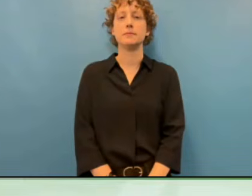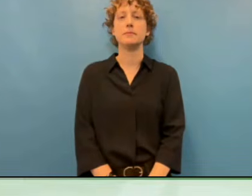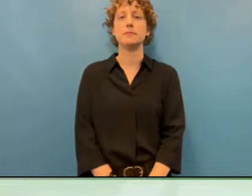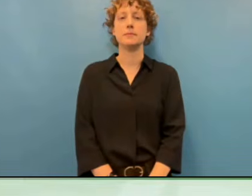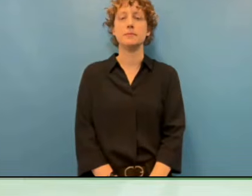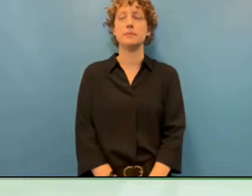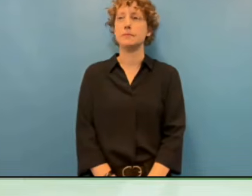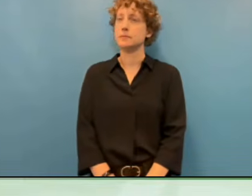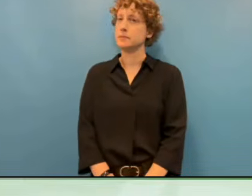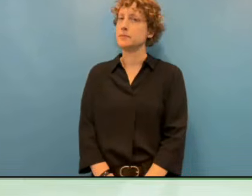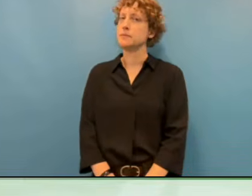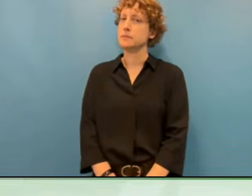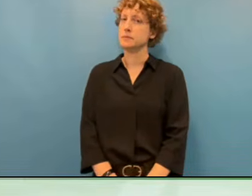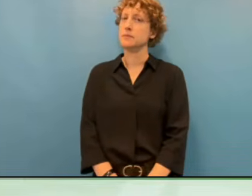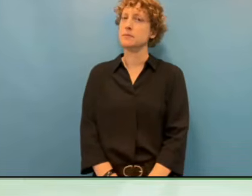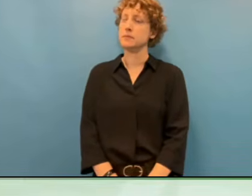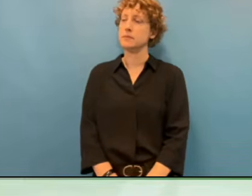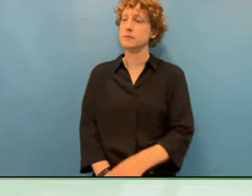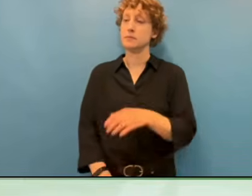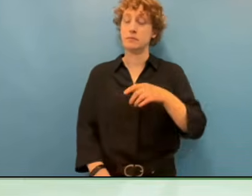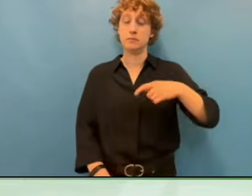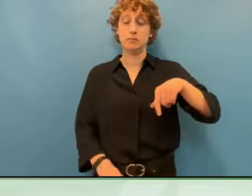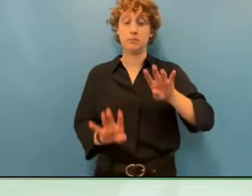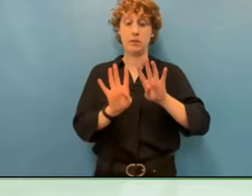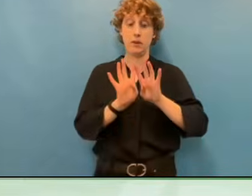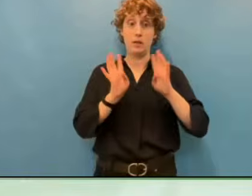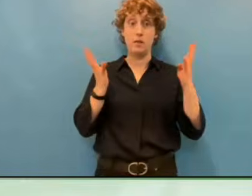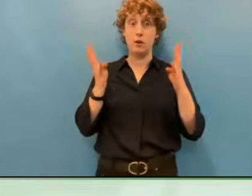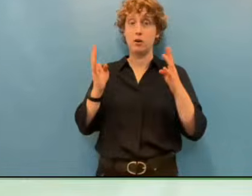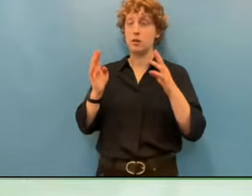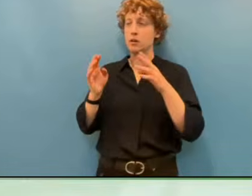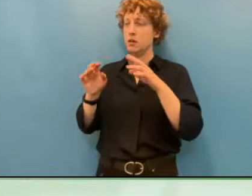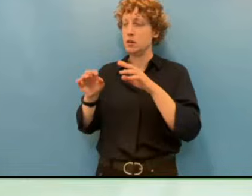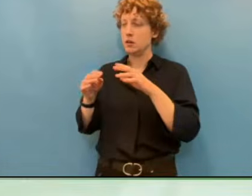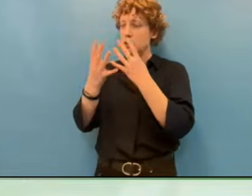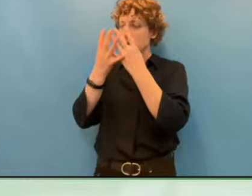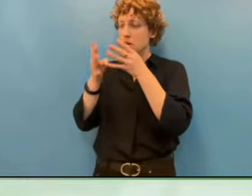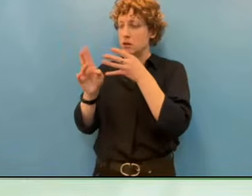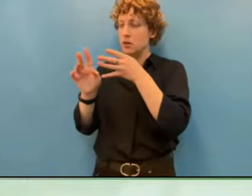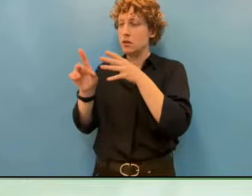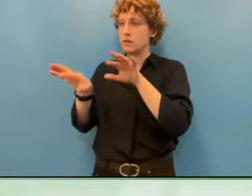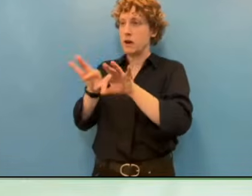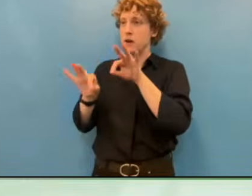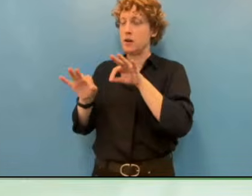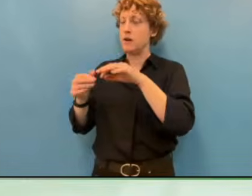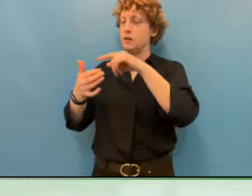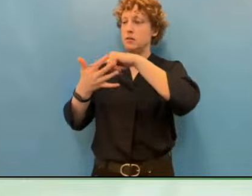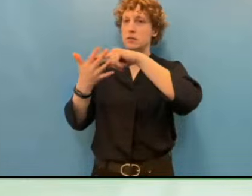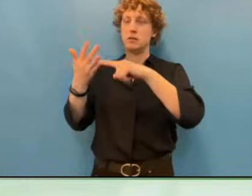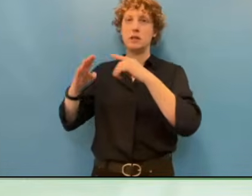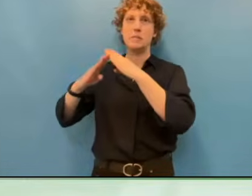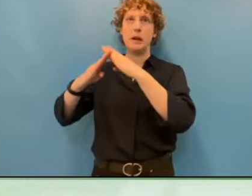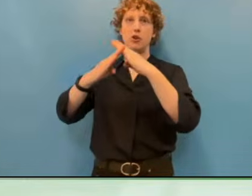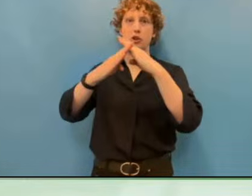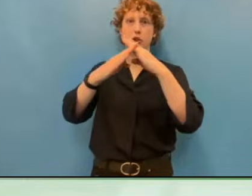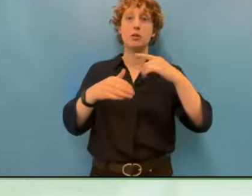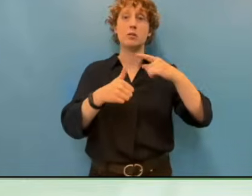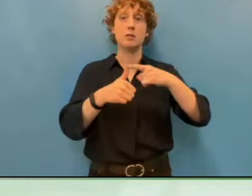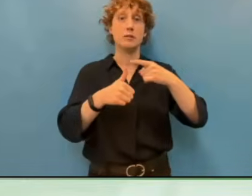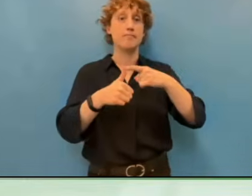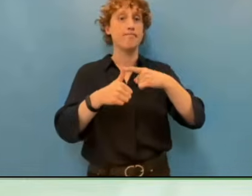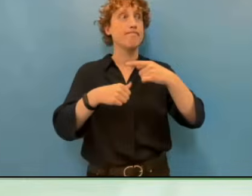areas that the forum have identified as being a potential barrier are the availability,